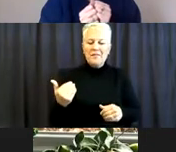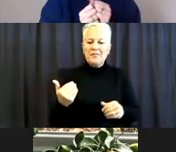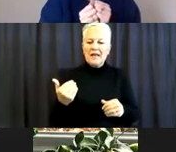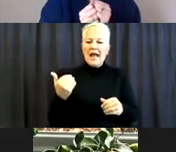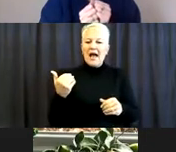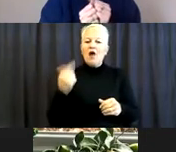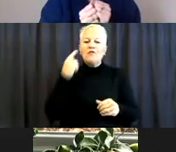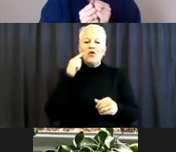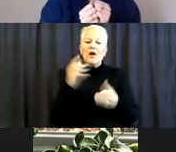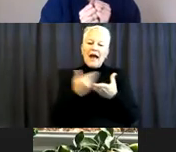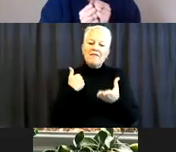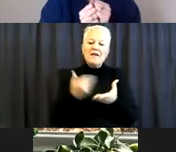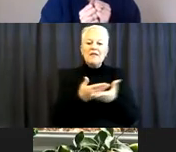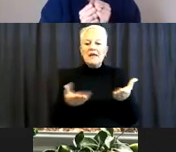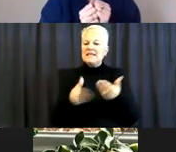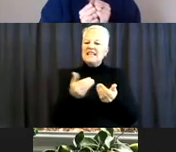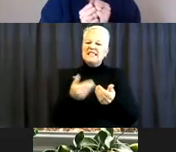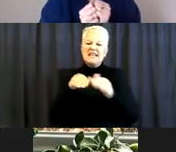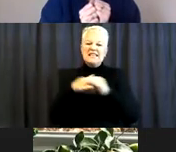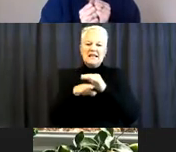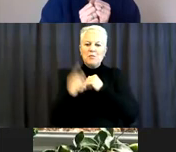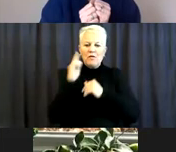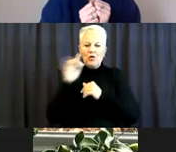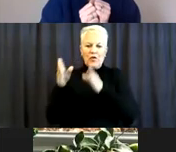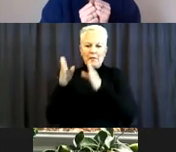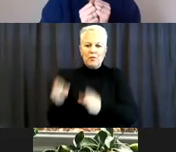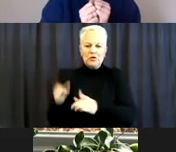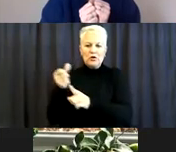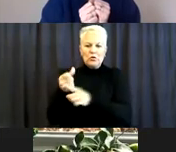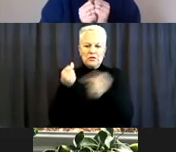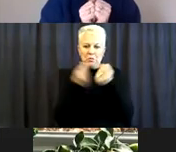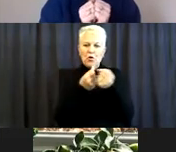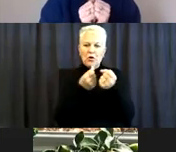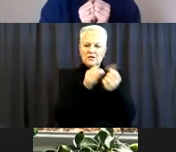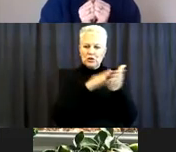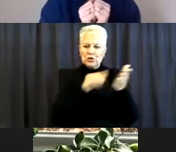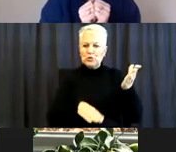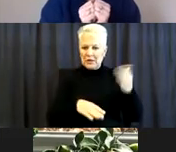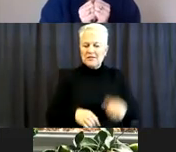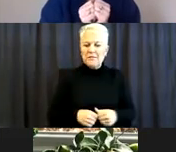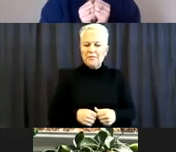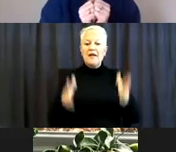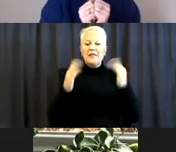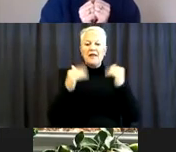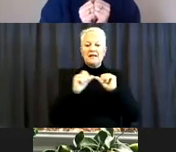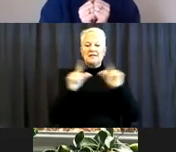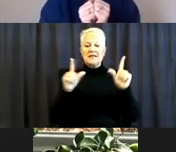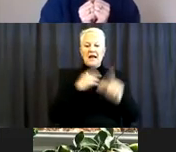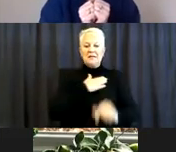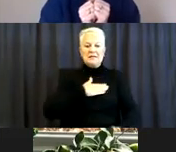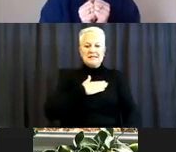for having things easily accessible for the person who's supporting that learning. Okay, next slide, please.